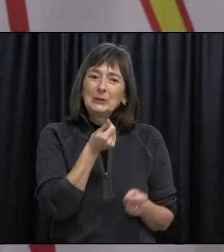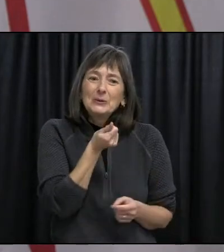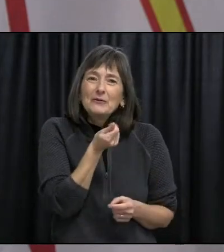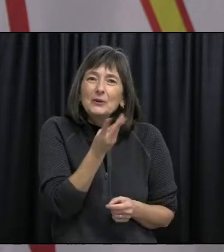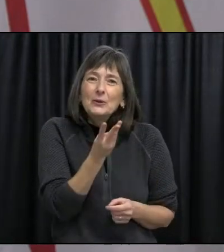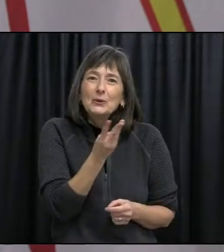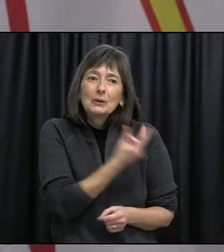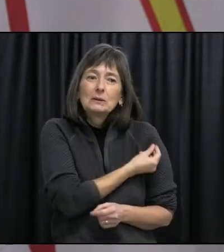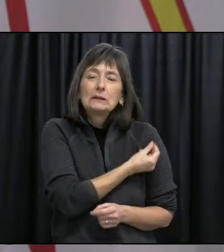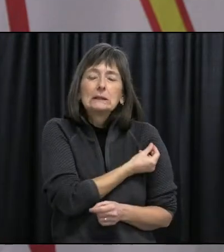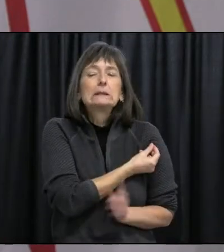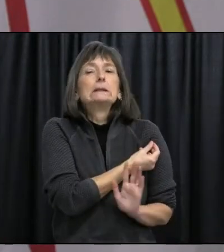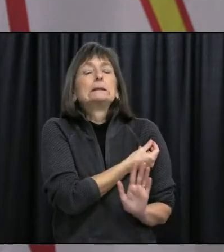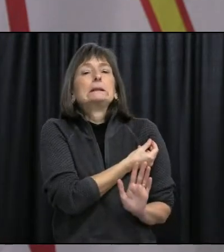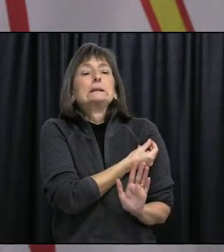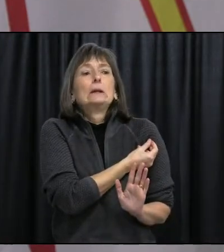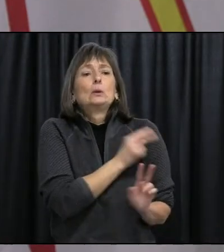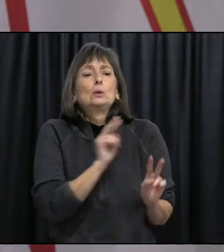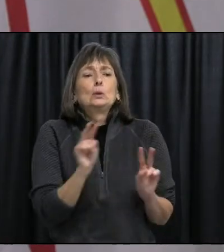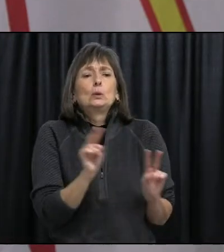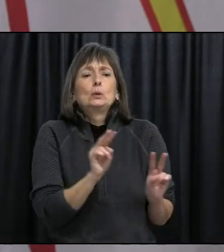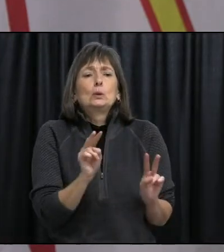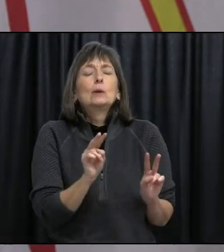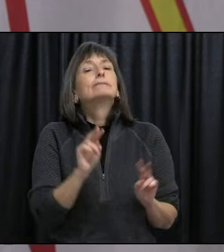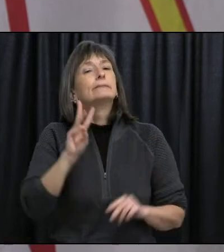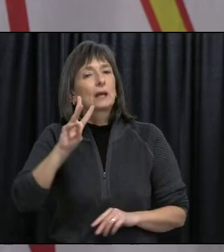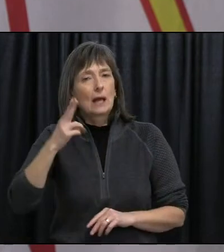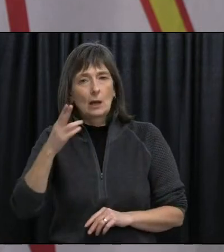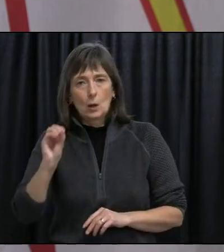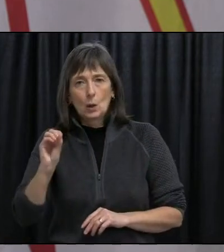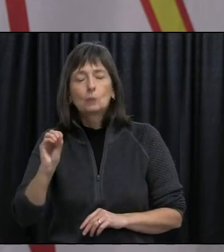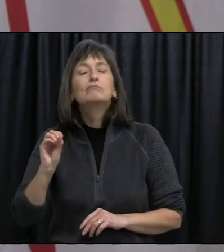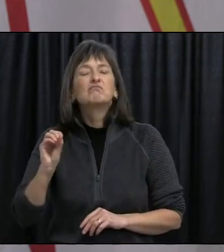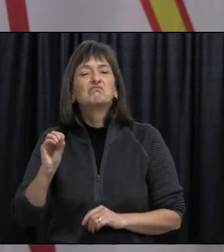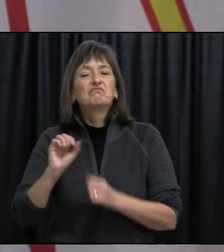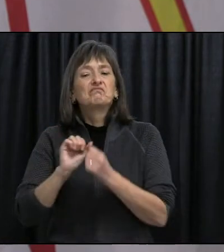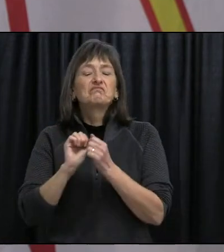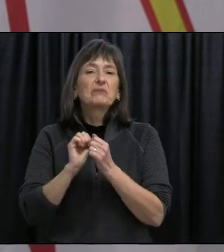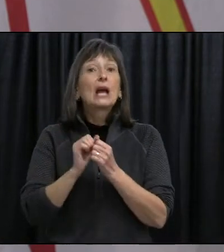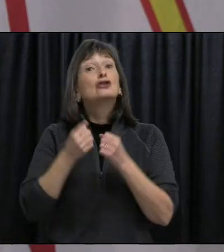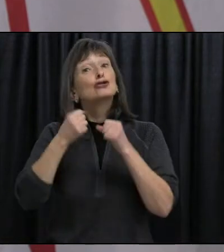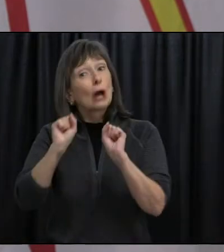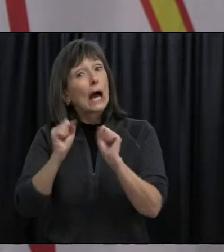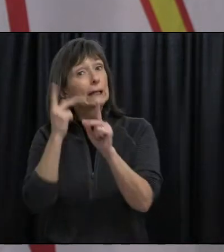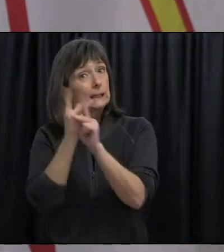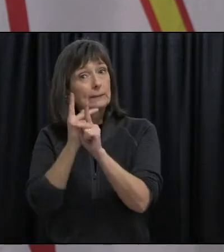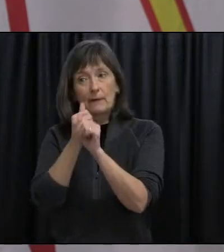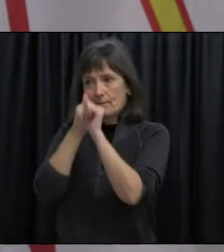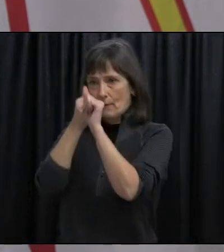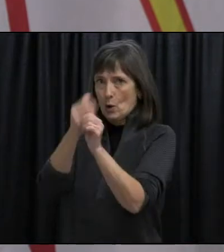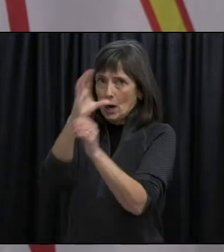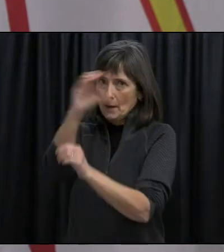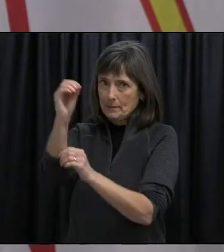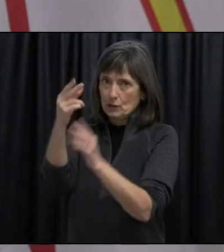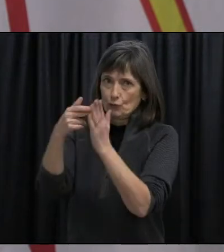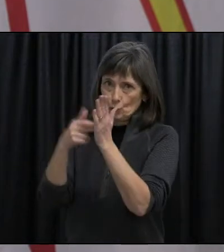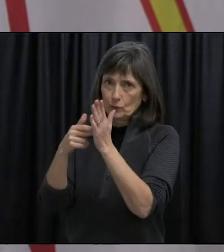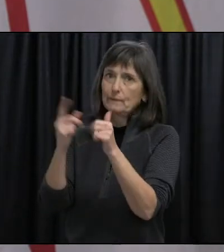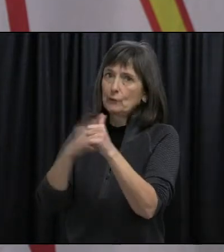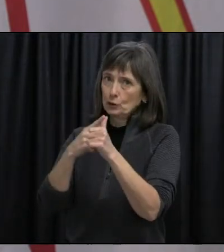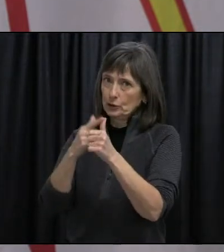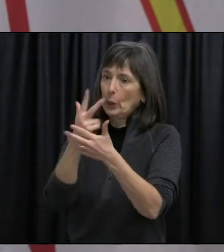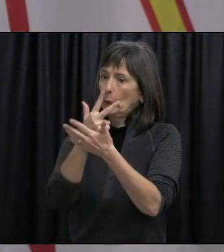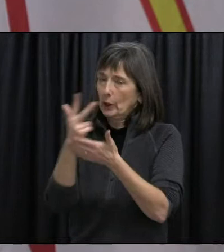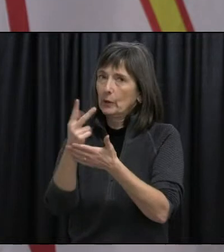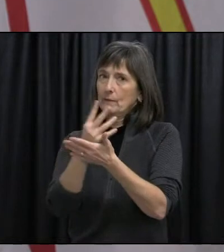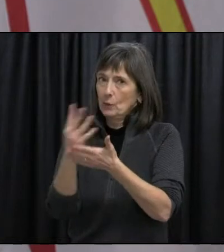the World Health Organization said is that, as much as possible to stick to the manufacturer's recommendations, but in the event that that